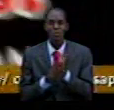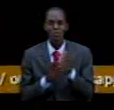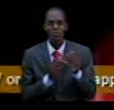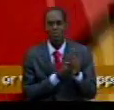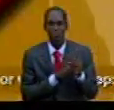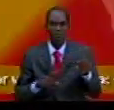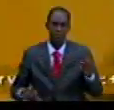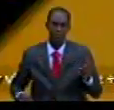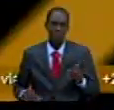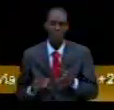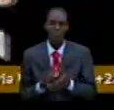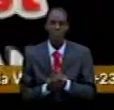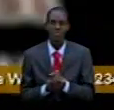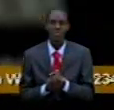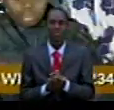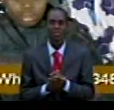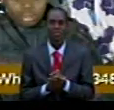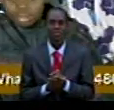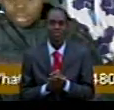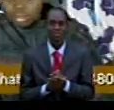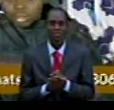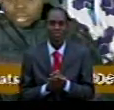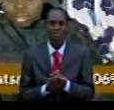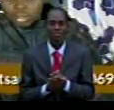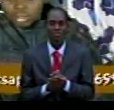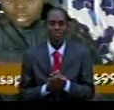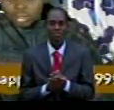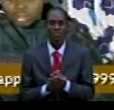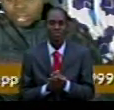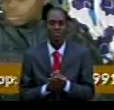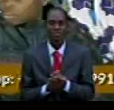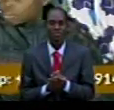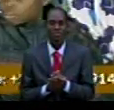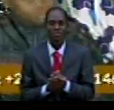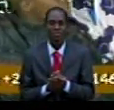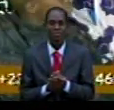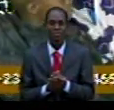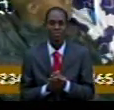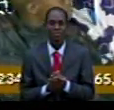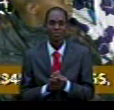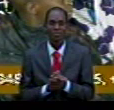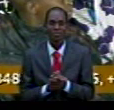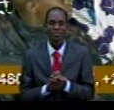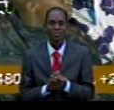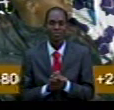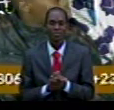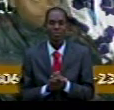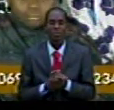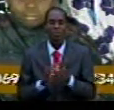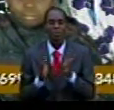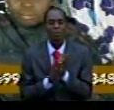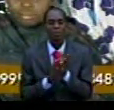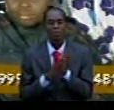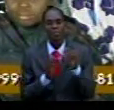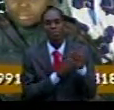She was just. And now we return to the stage of us here. Praise the